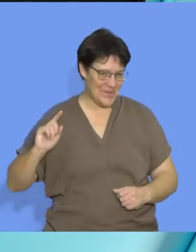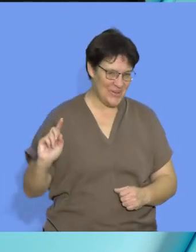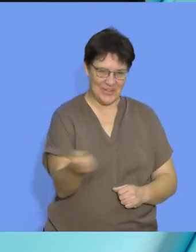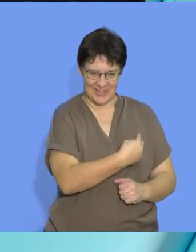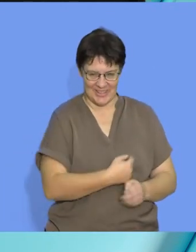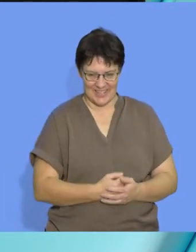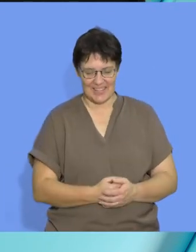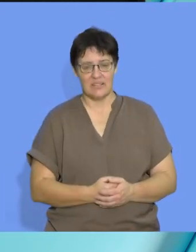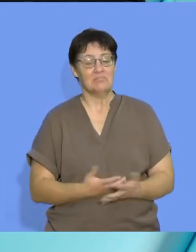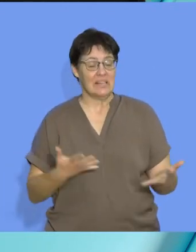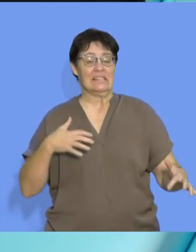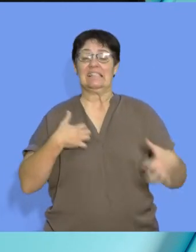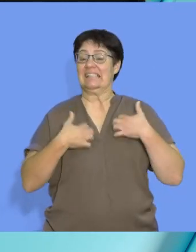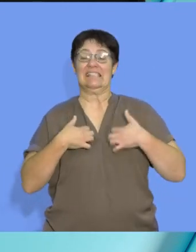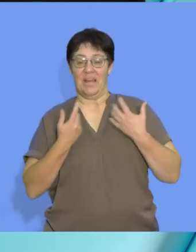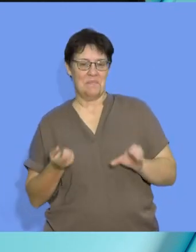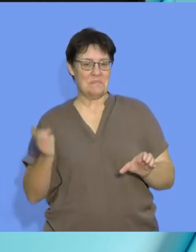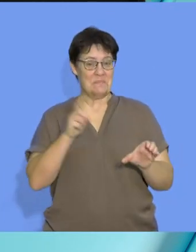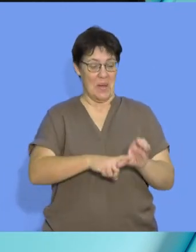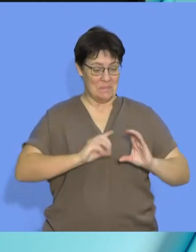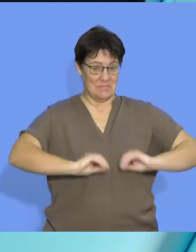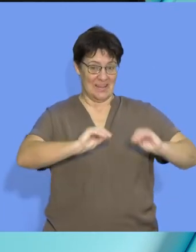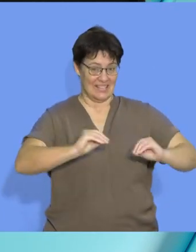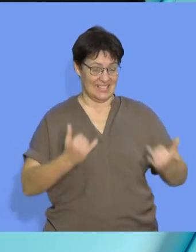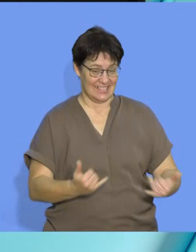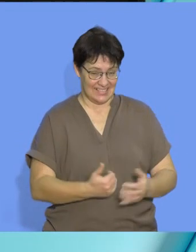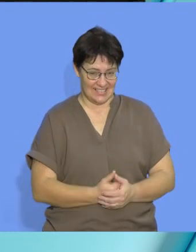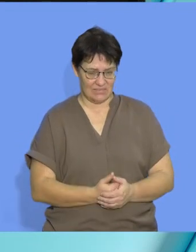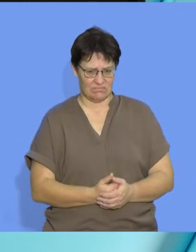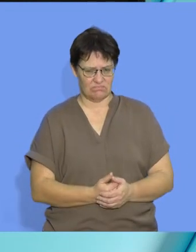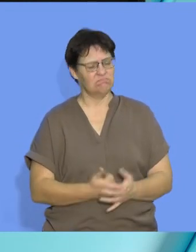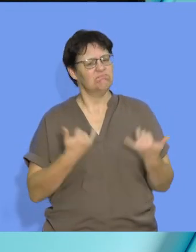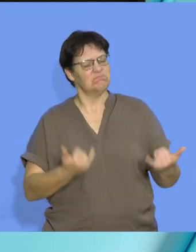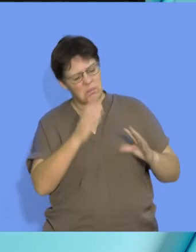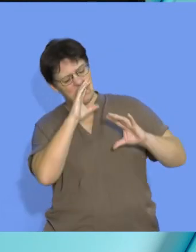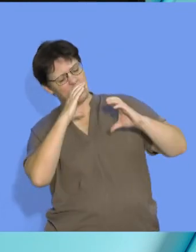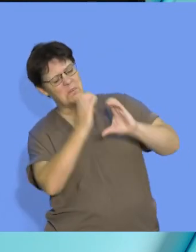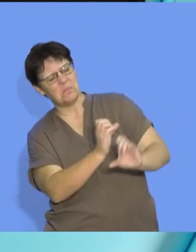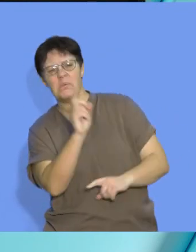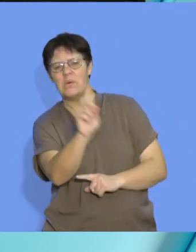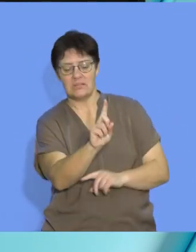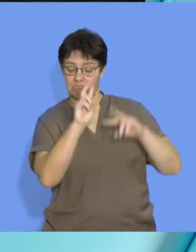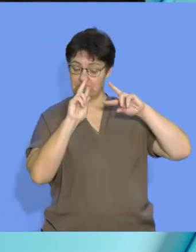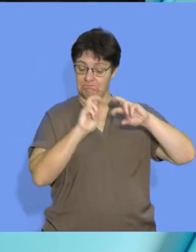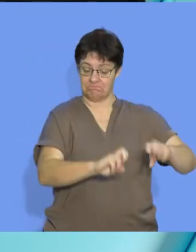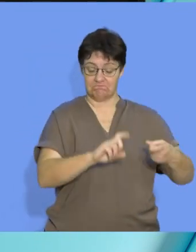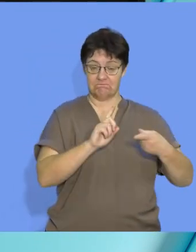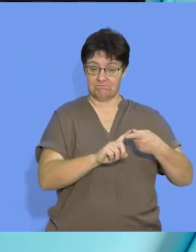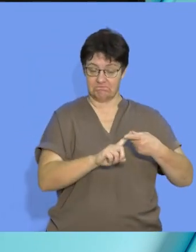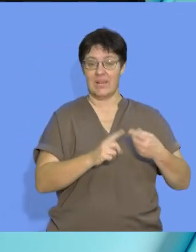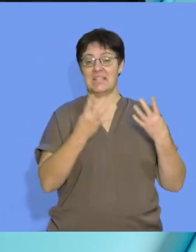everyone. I am so excited that you have joined us for our lesson today. Today we are going to be investigating